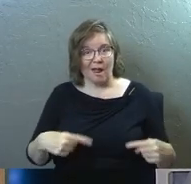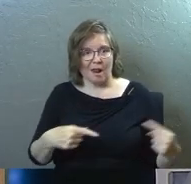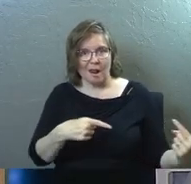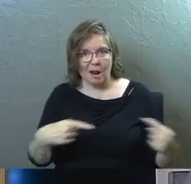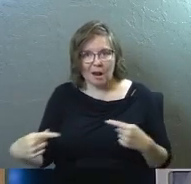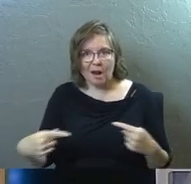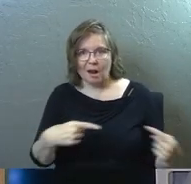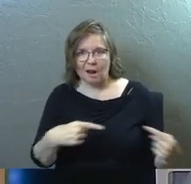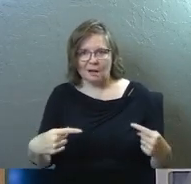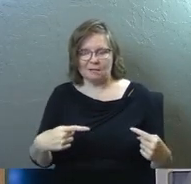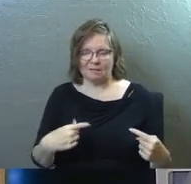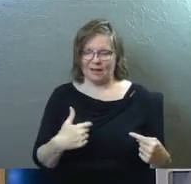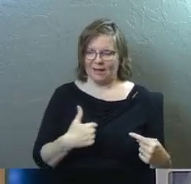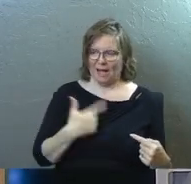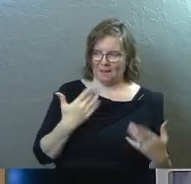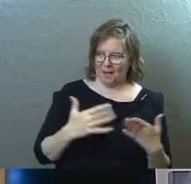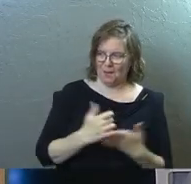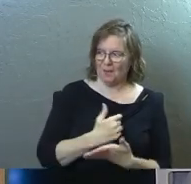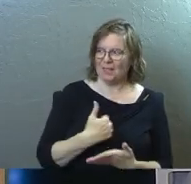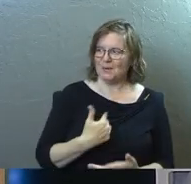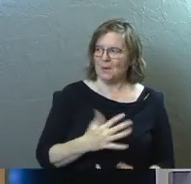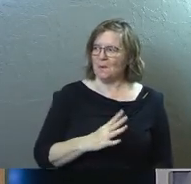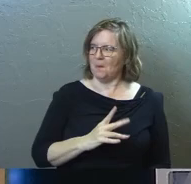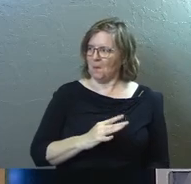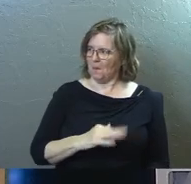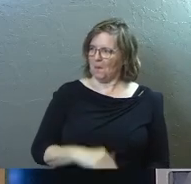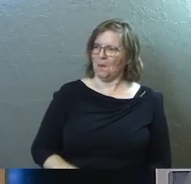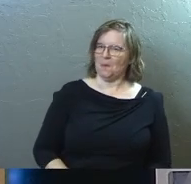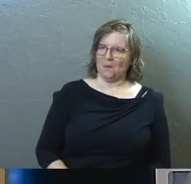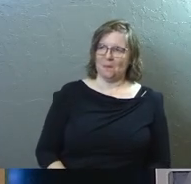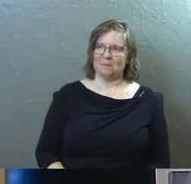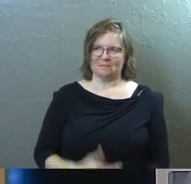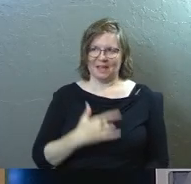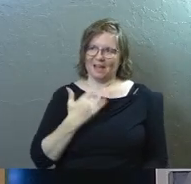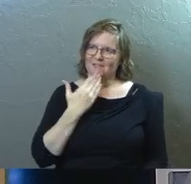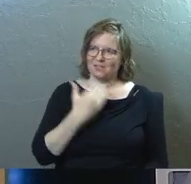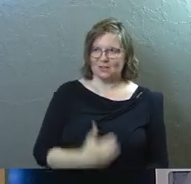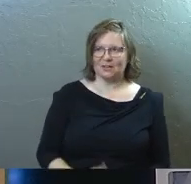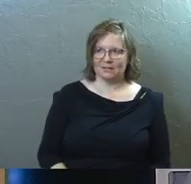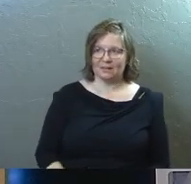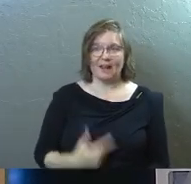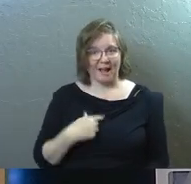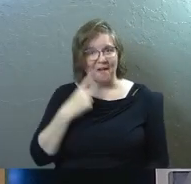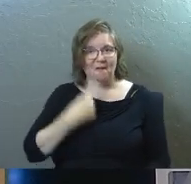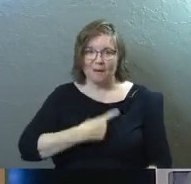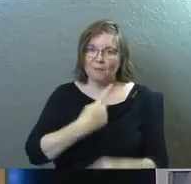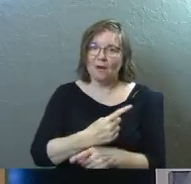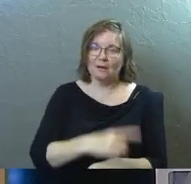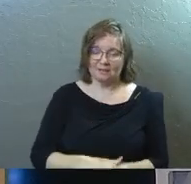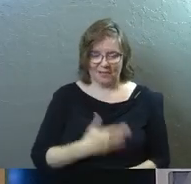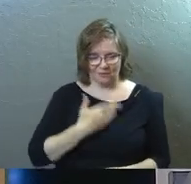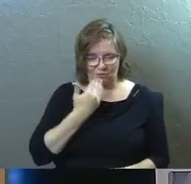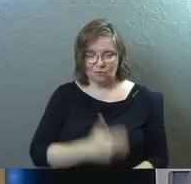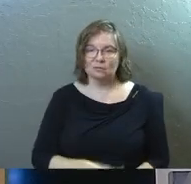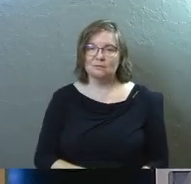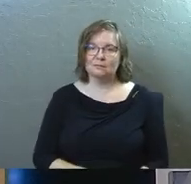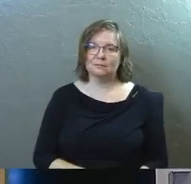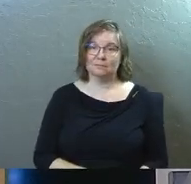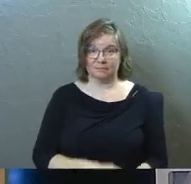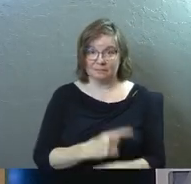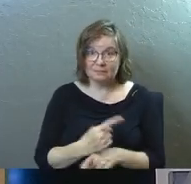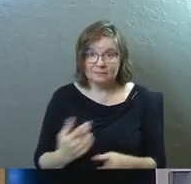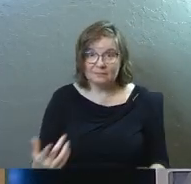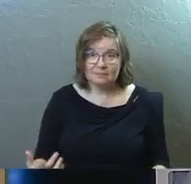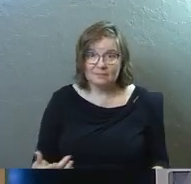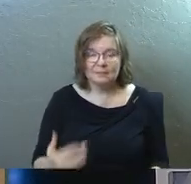back and forth and you start to recognize, dang, I might win this one. I feel kind of good. You know what I mean? I think I'm right. It feels good,